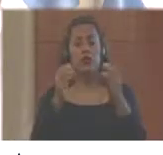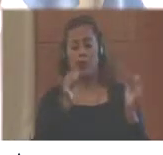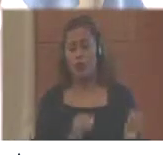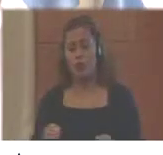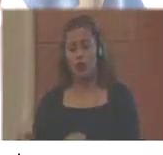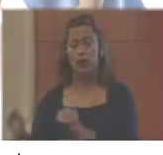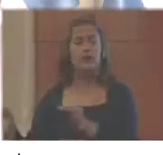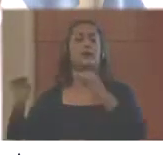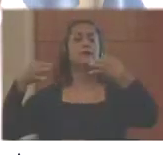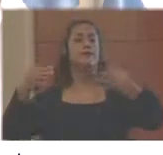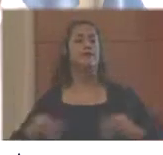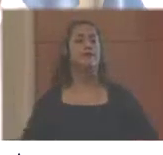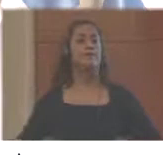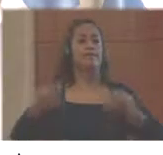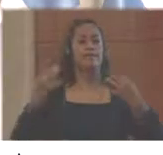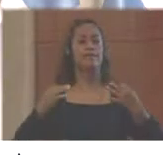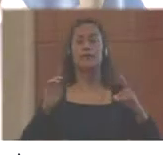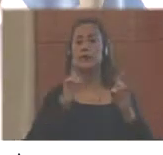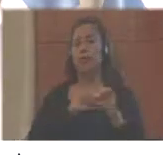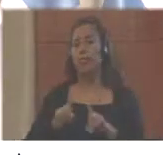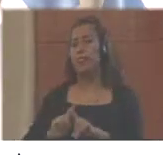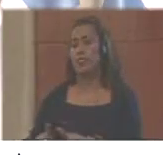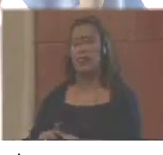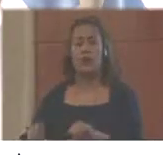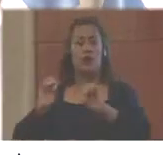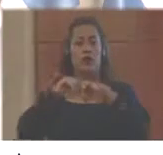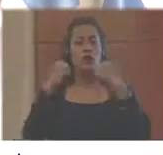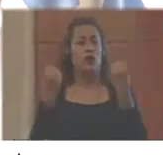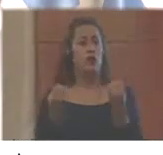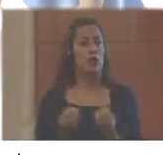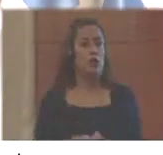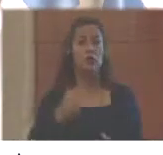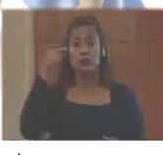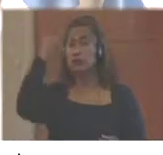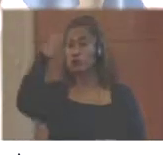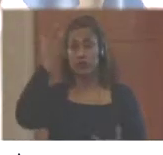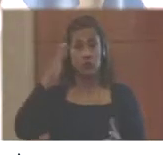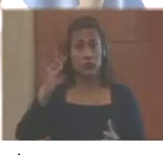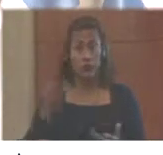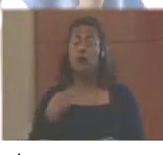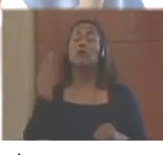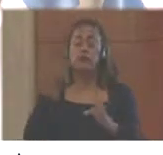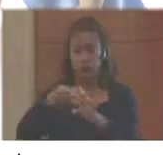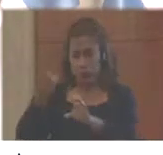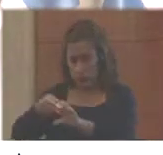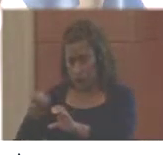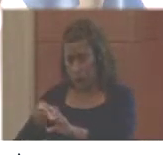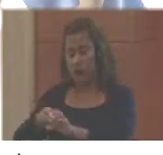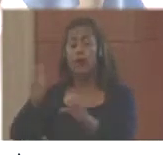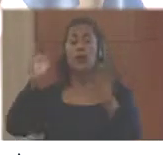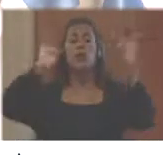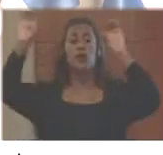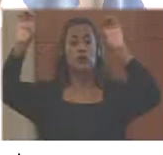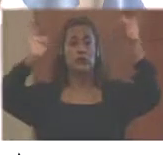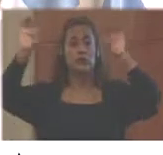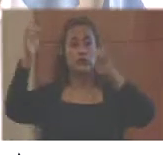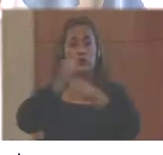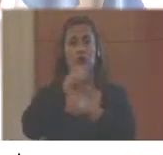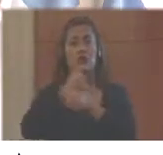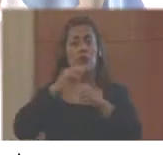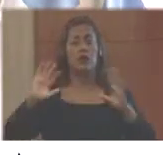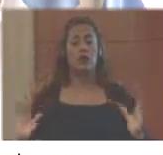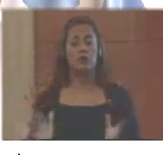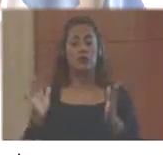civil society, where several non-governmental organizations converge, which include in their